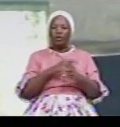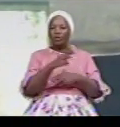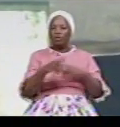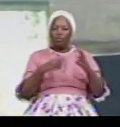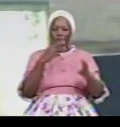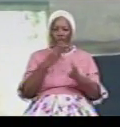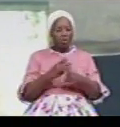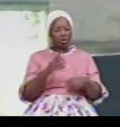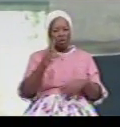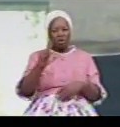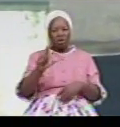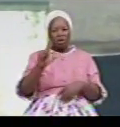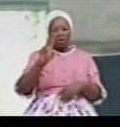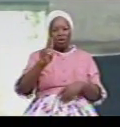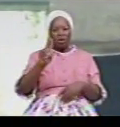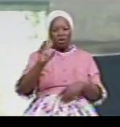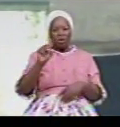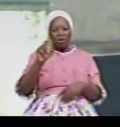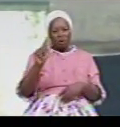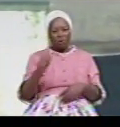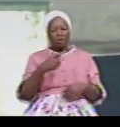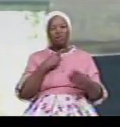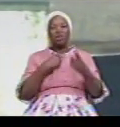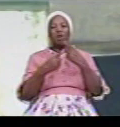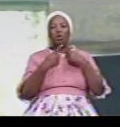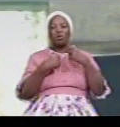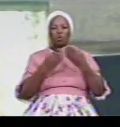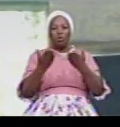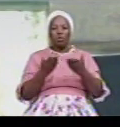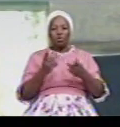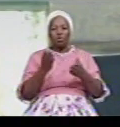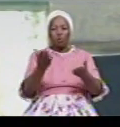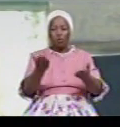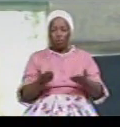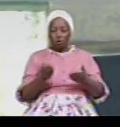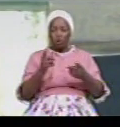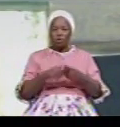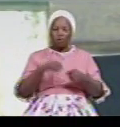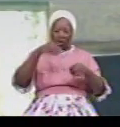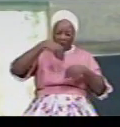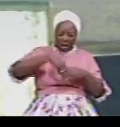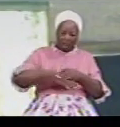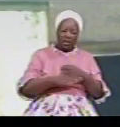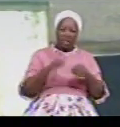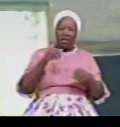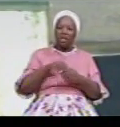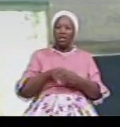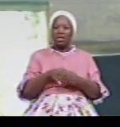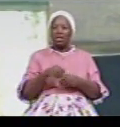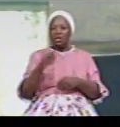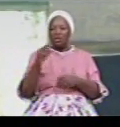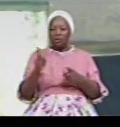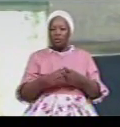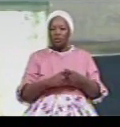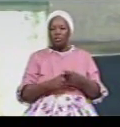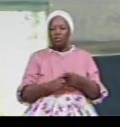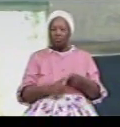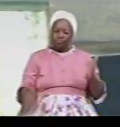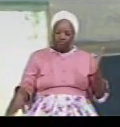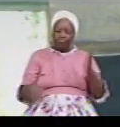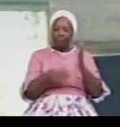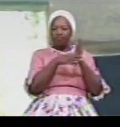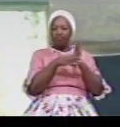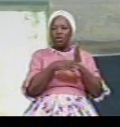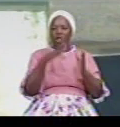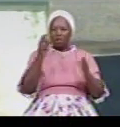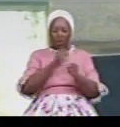lust, wants to enter in, to crouch out, and to drive out the love